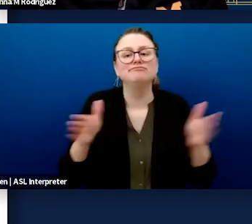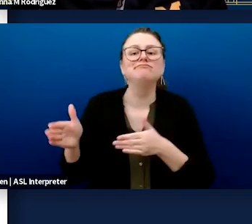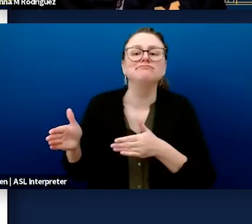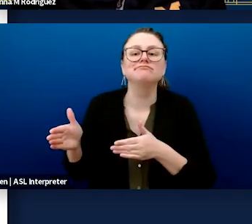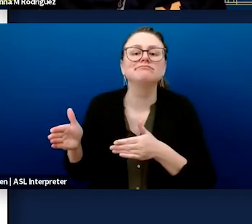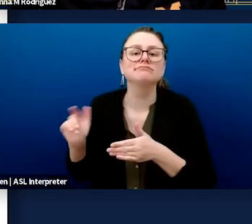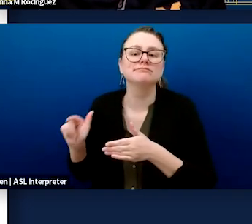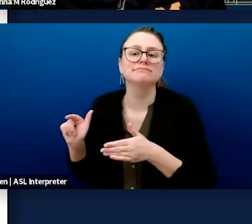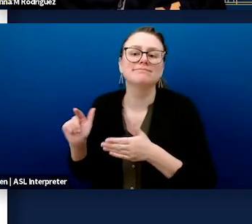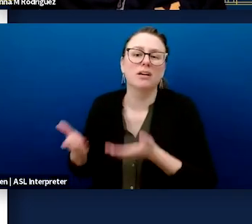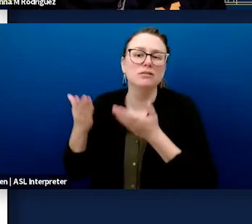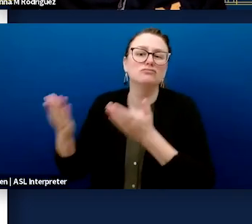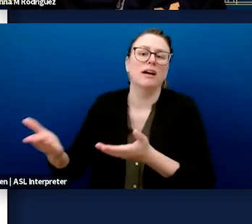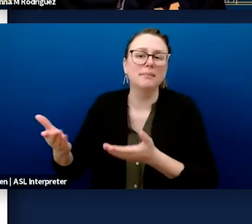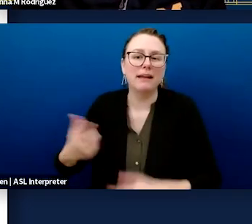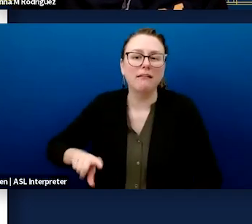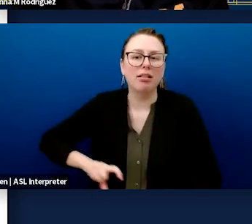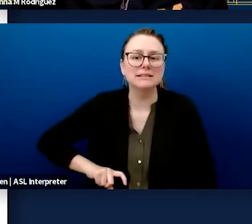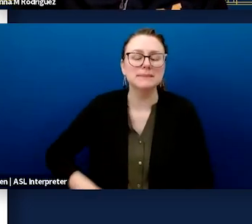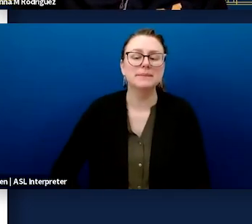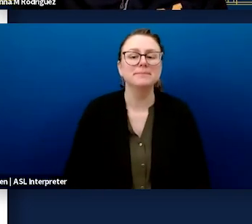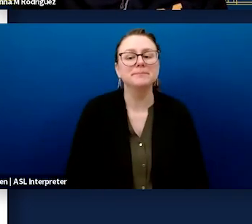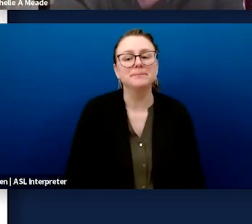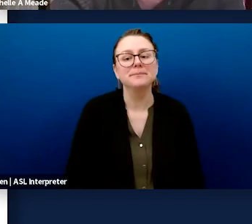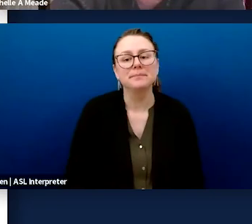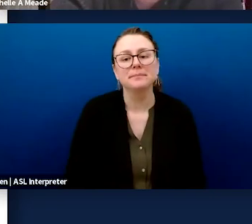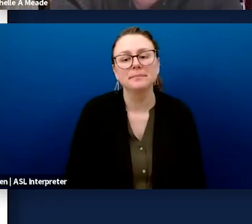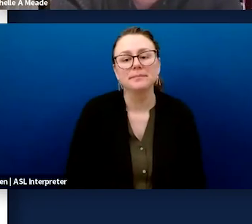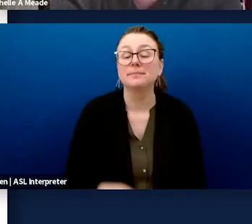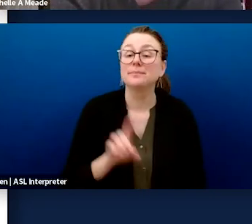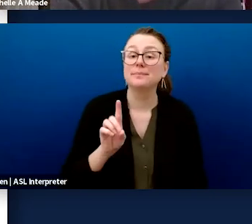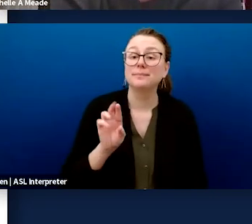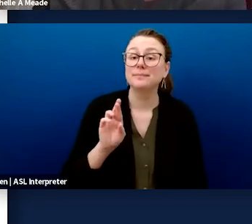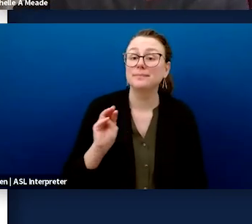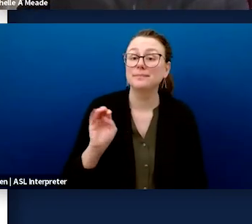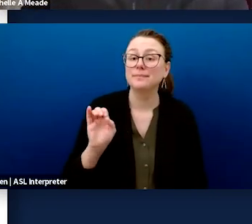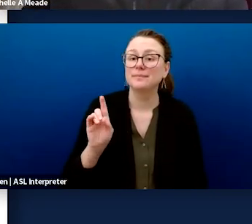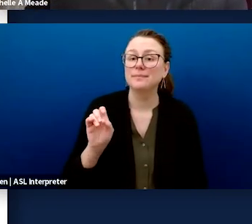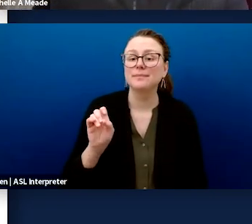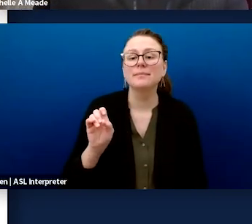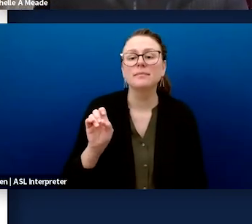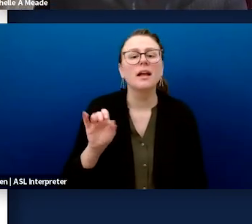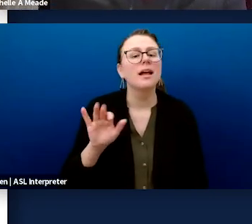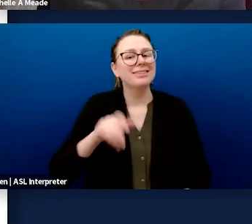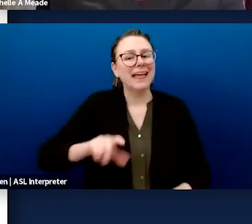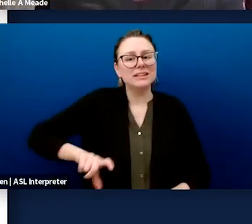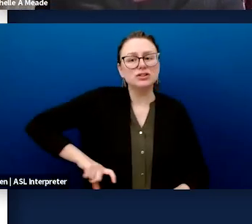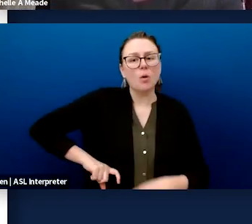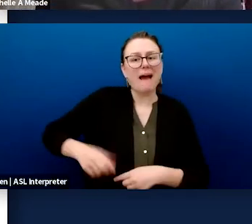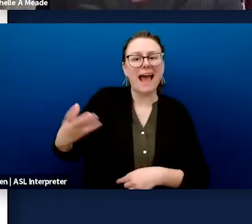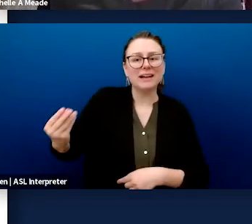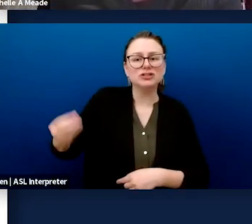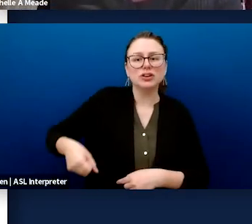we say, okay, it's time to talk about a colostomy. And how does having that stoma and external